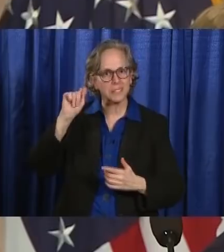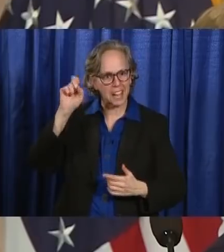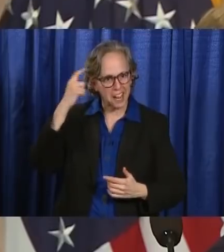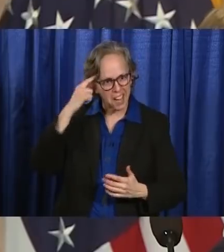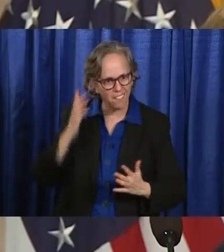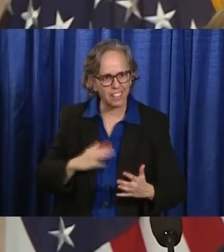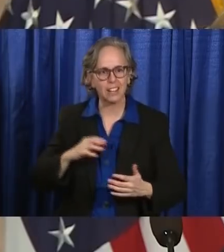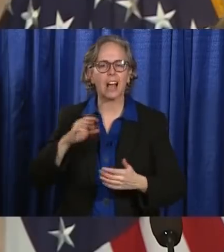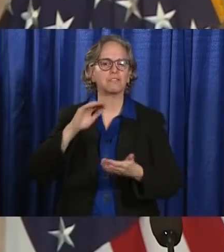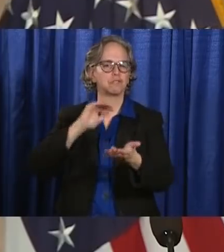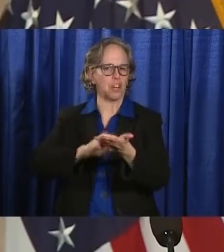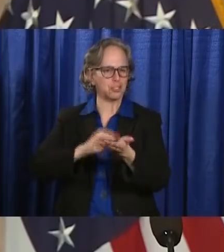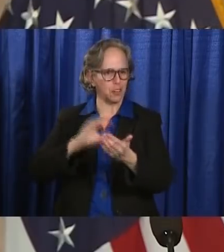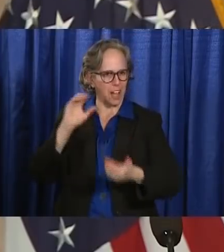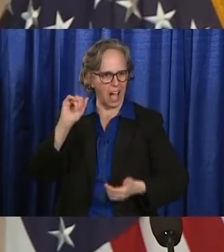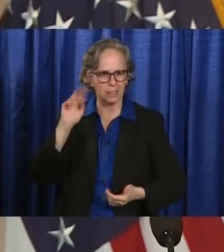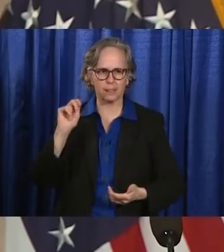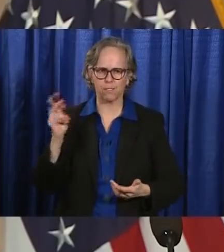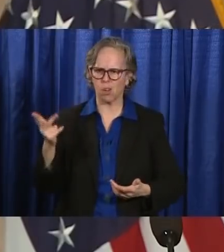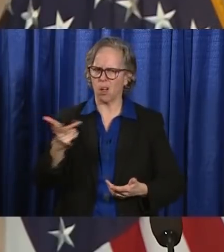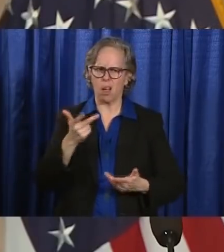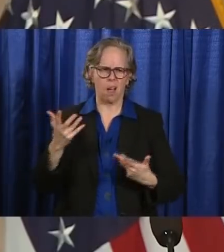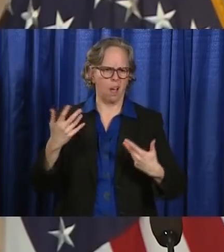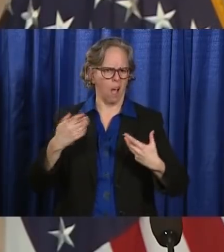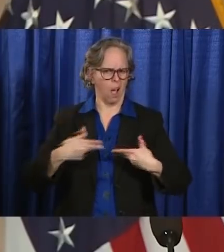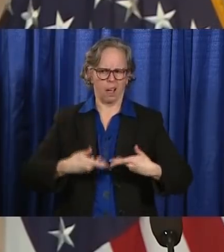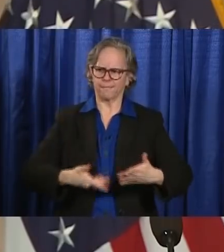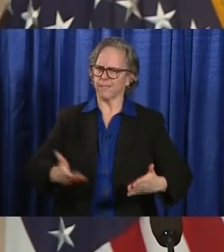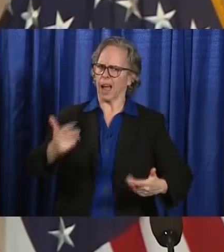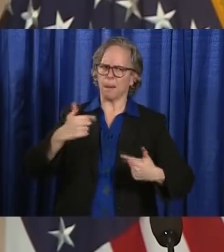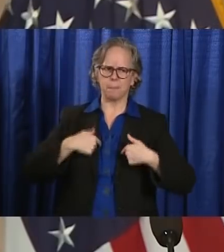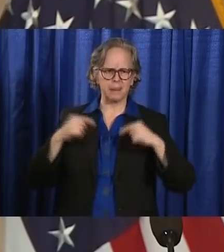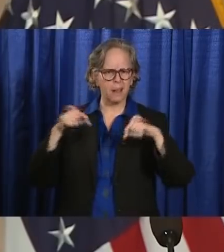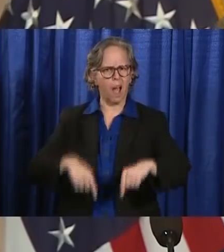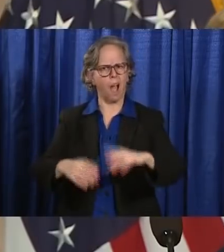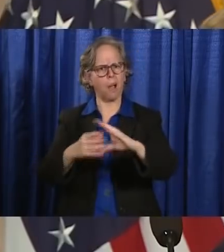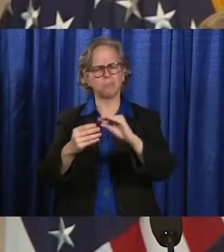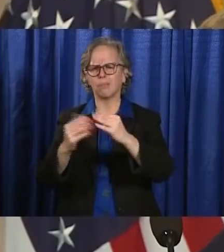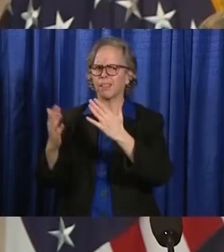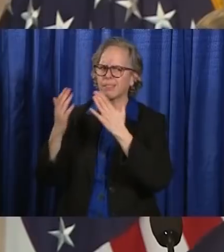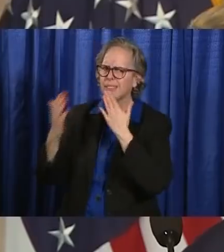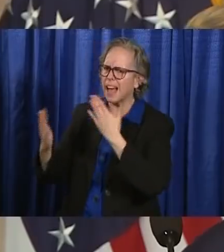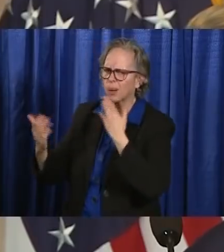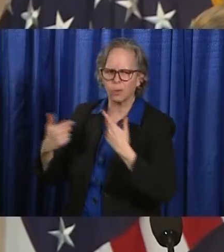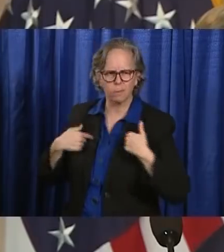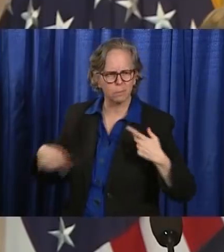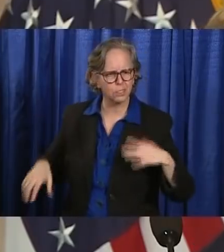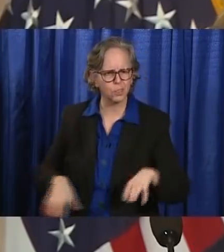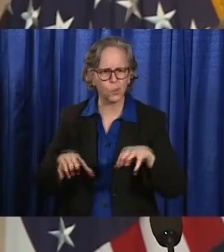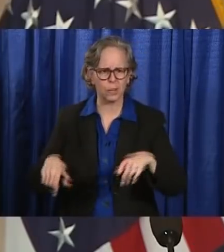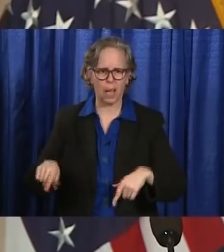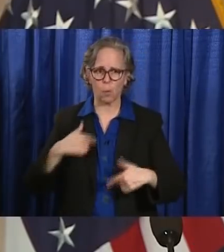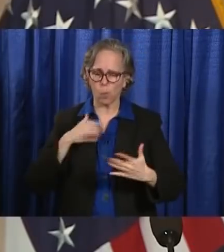this opportunity just to talk with you about some of the things that we are doing and how we will get through this together. We